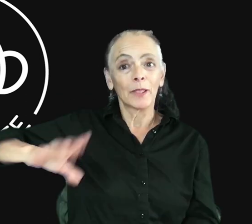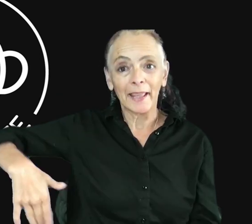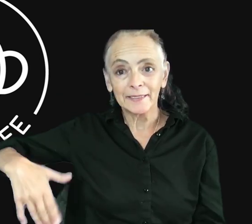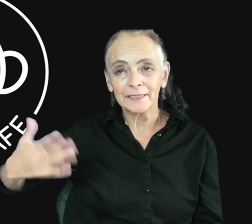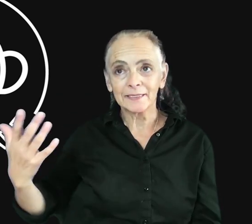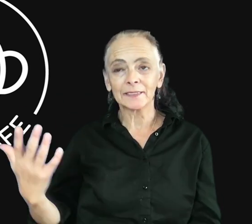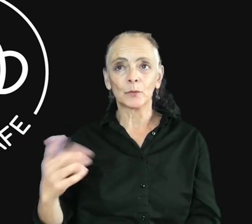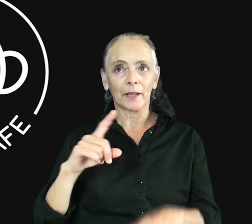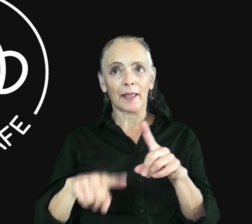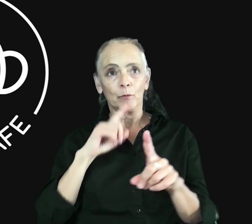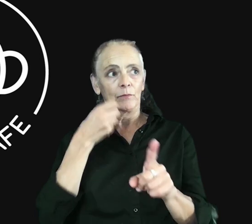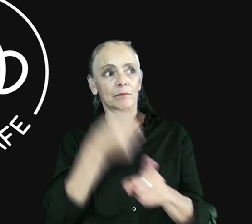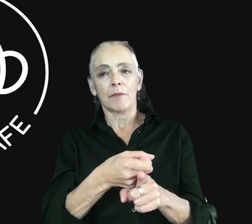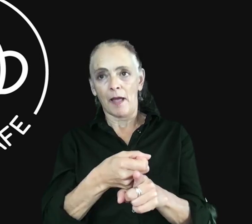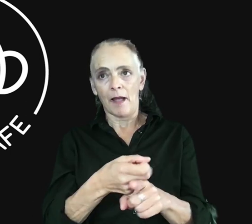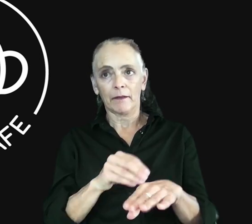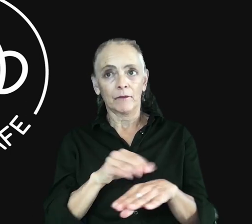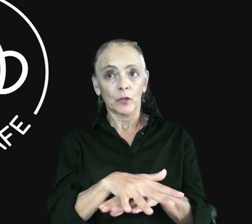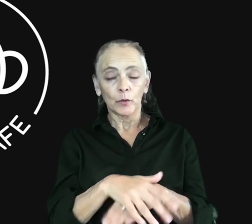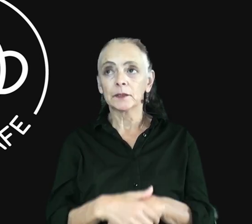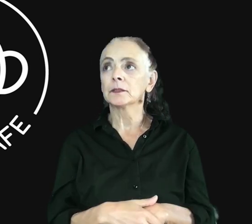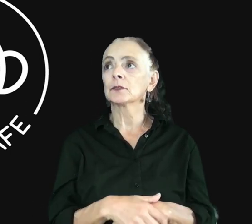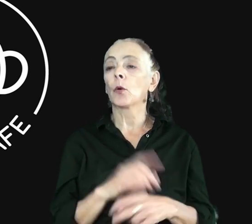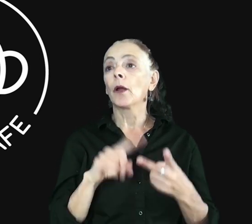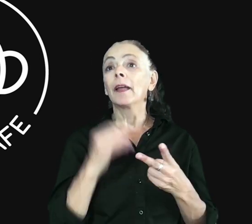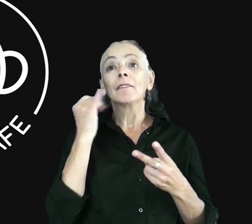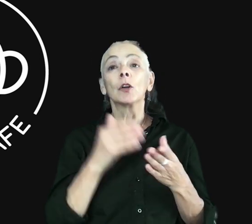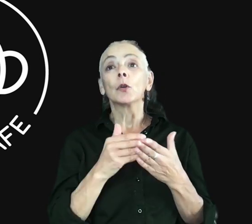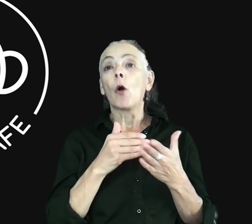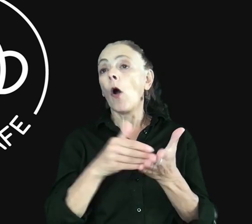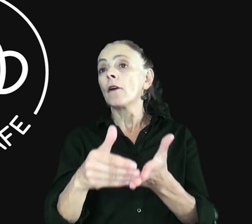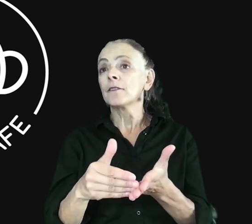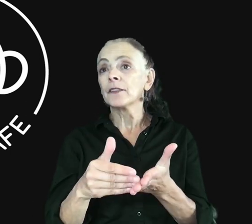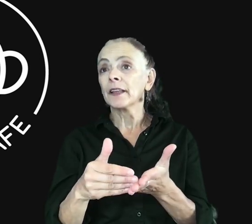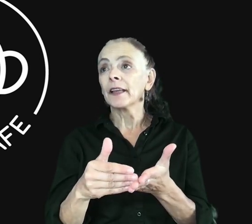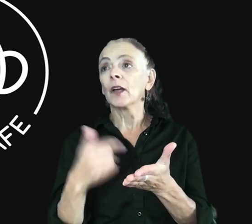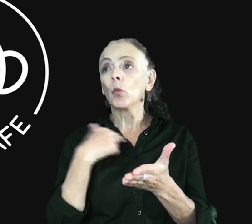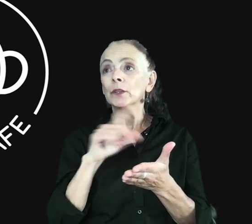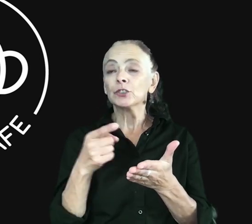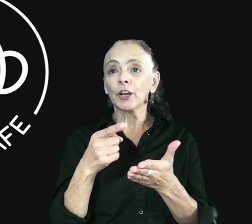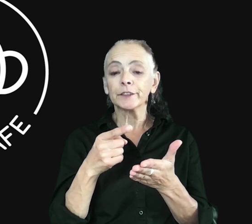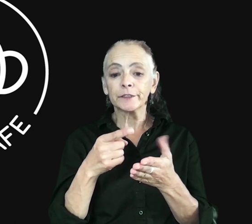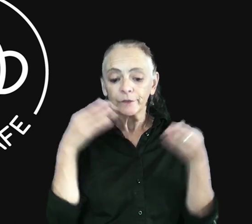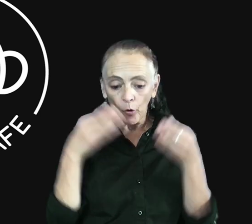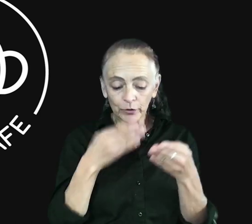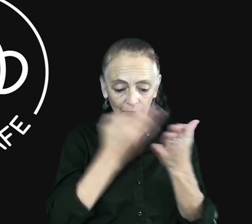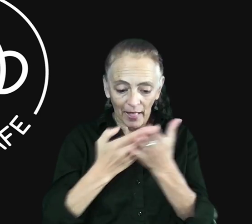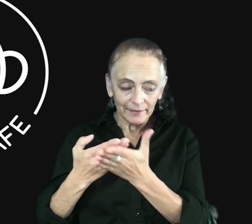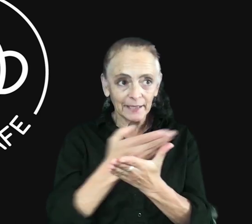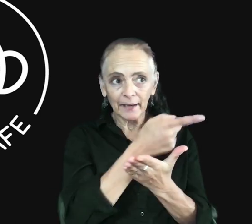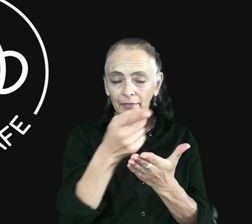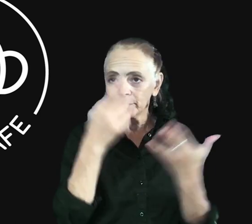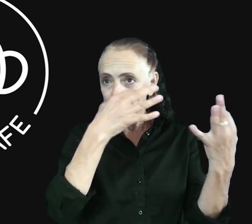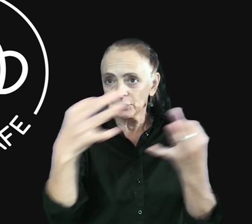able to have the impact and the influence if we're too often ending up being the ones to kind of just strictly validate decisions and we've got this